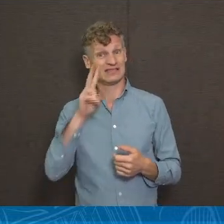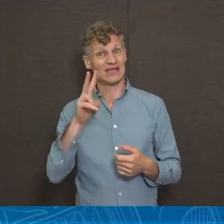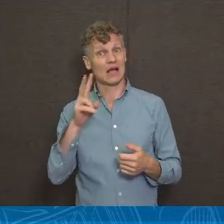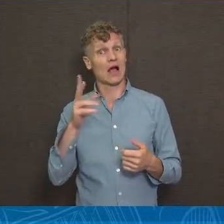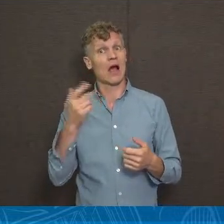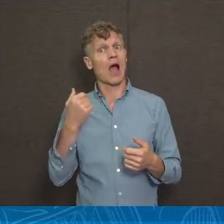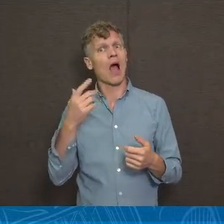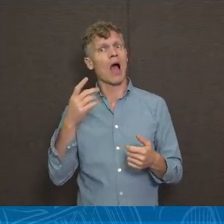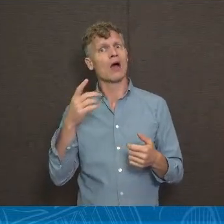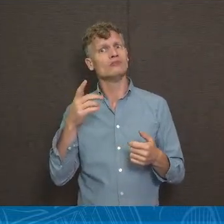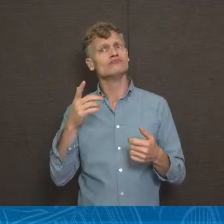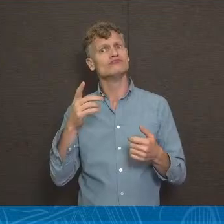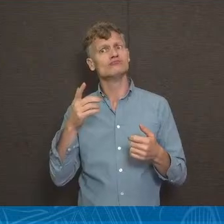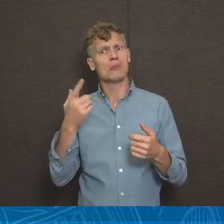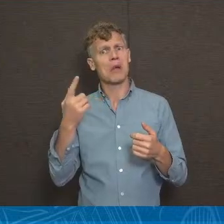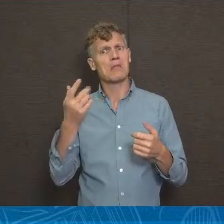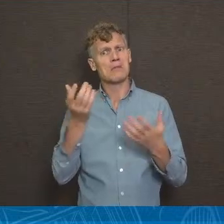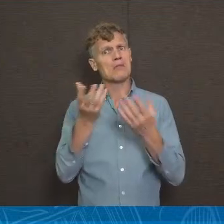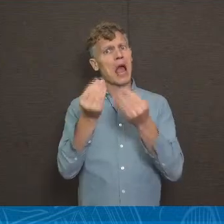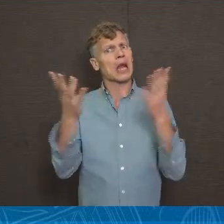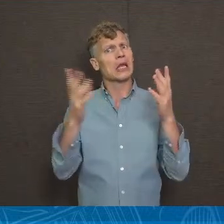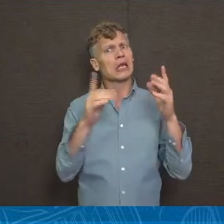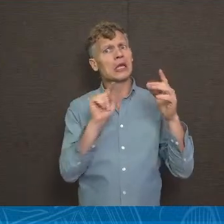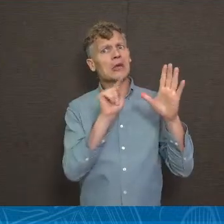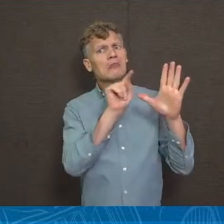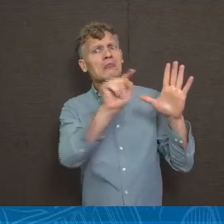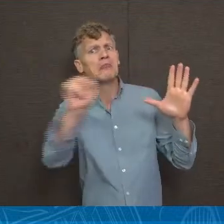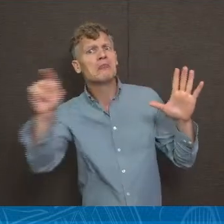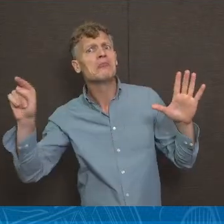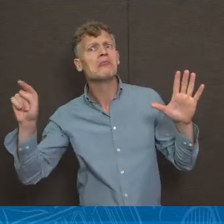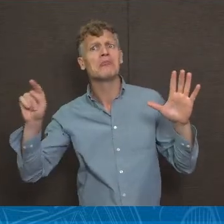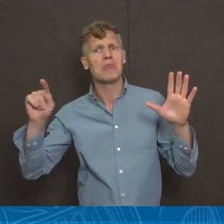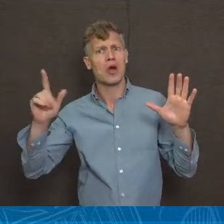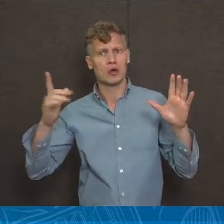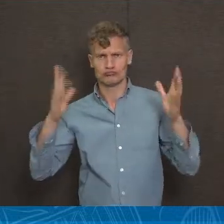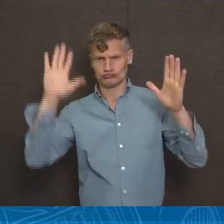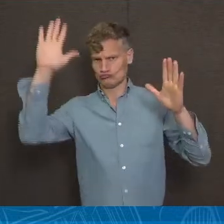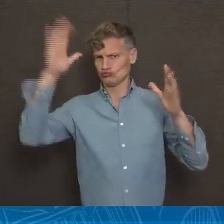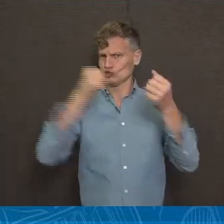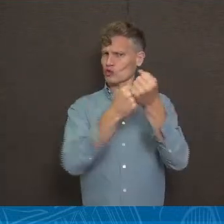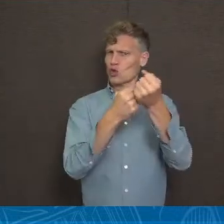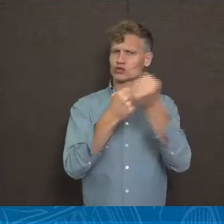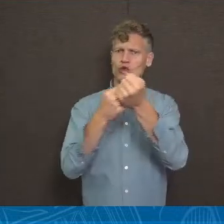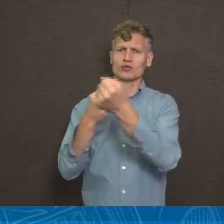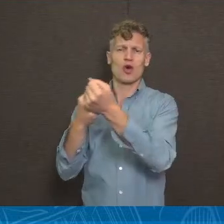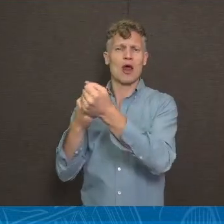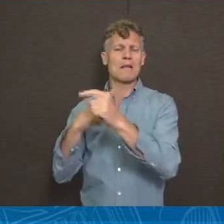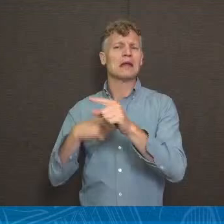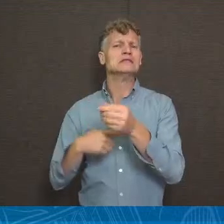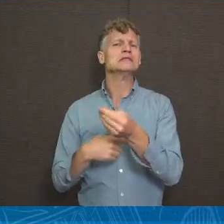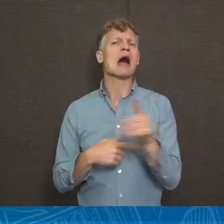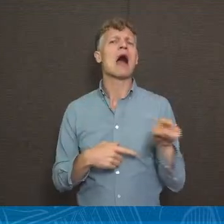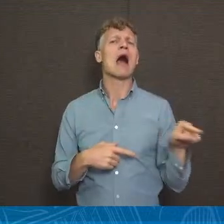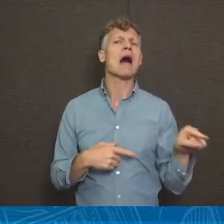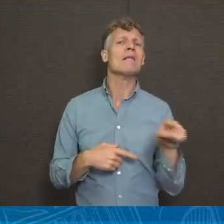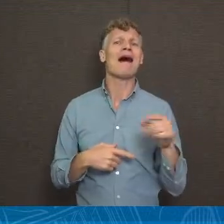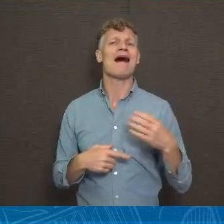cross-regional support for the draft articles, we still have noted that there is resistance because, as we see, one of